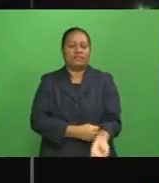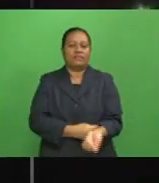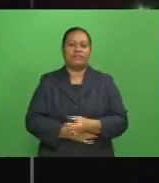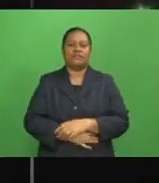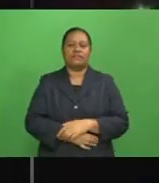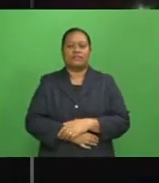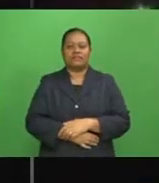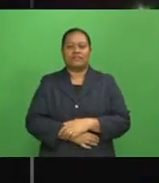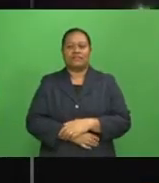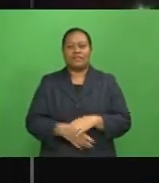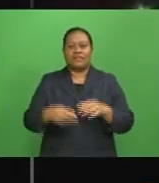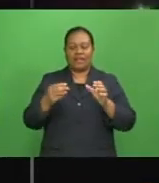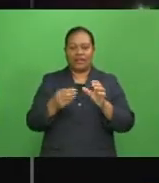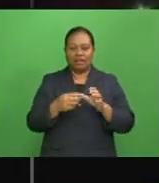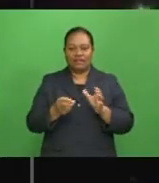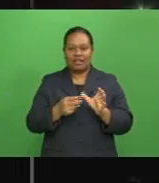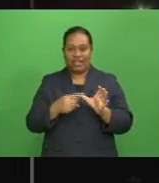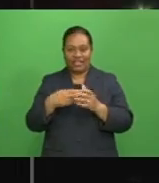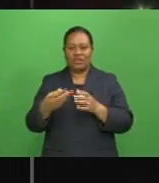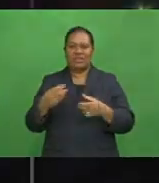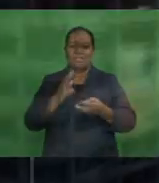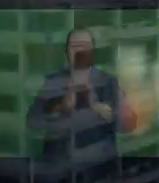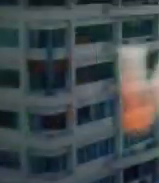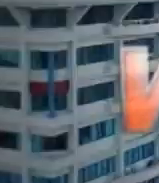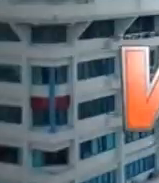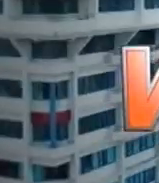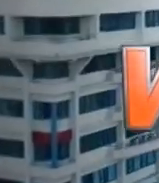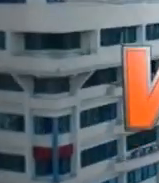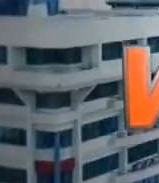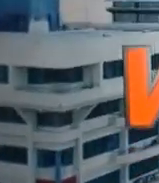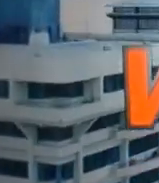And Angie joins us now with weather.